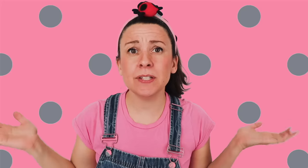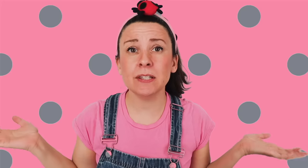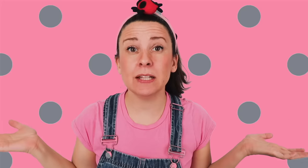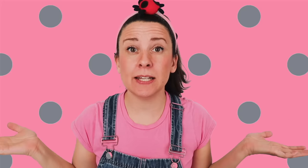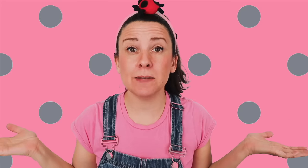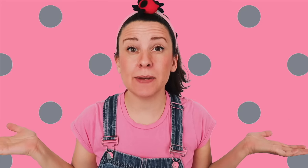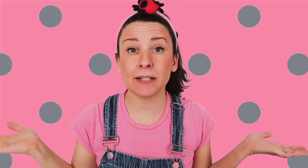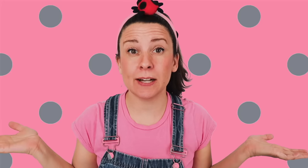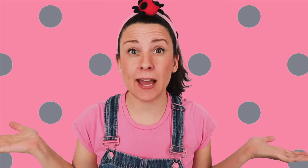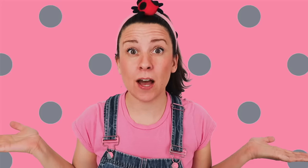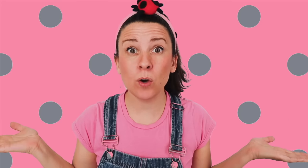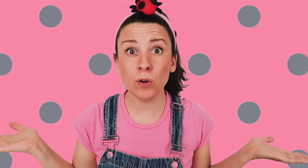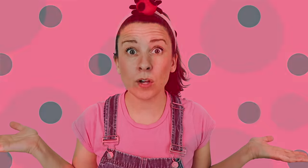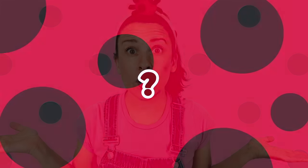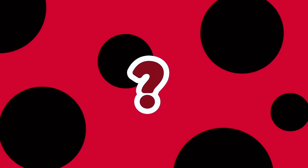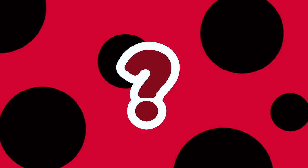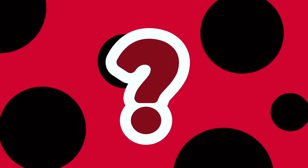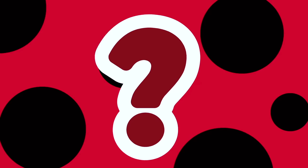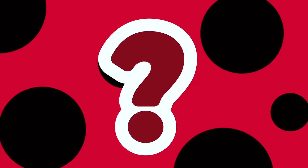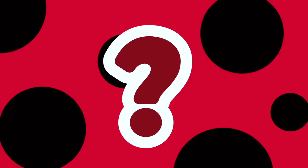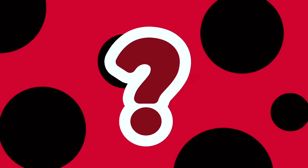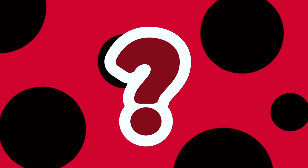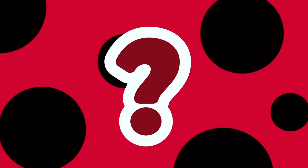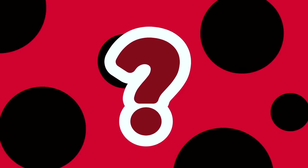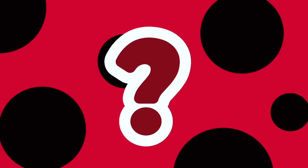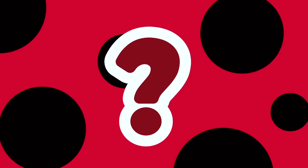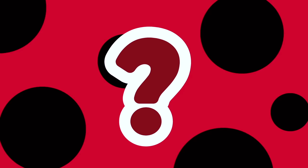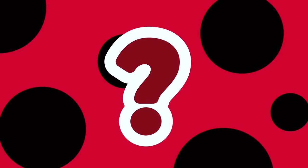Have you seen the ladybug now?